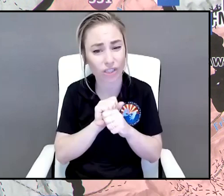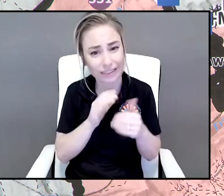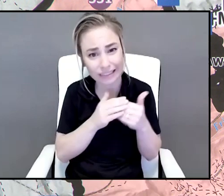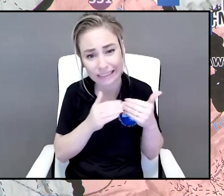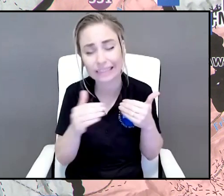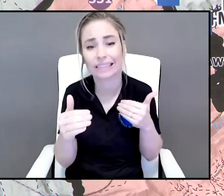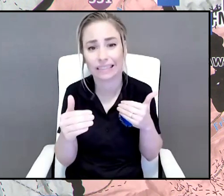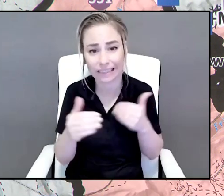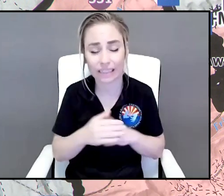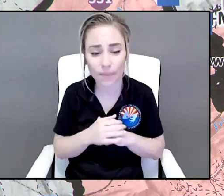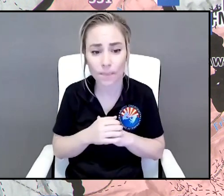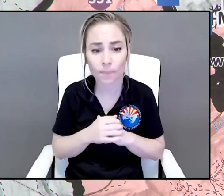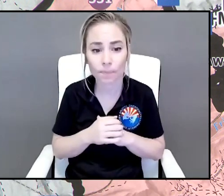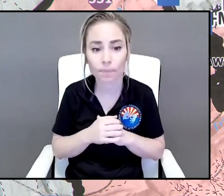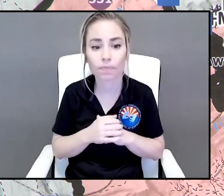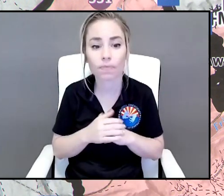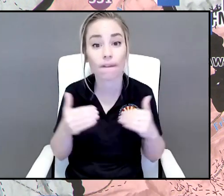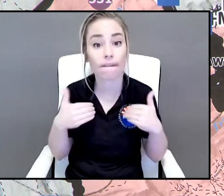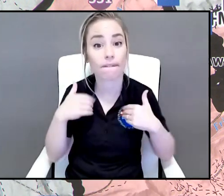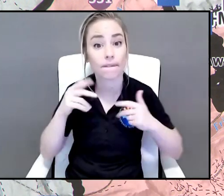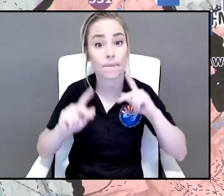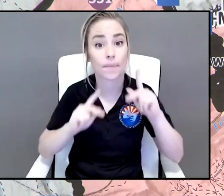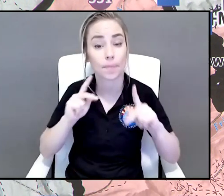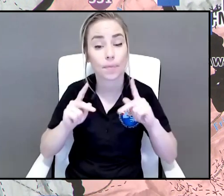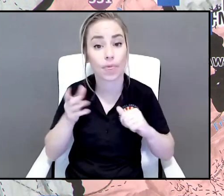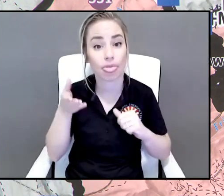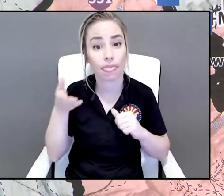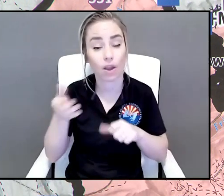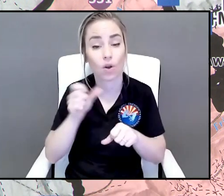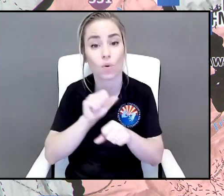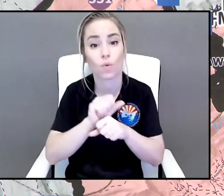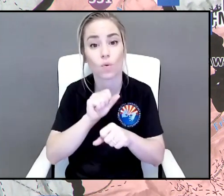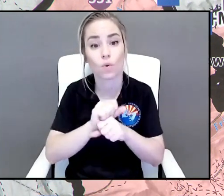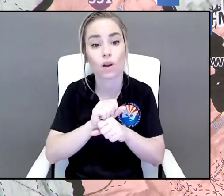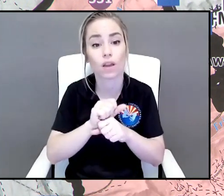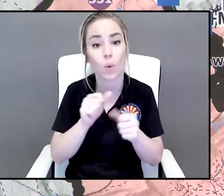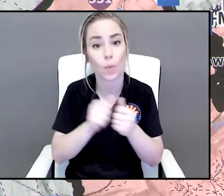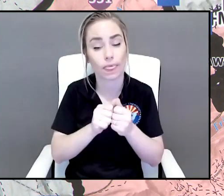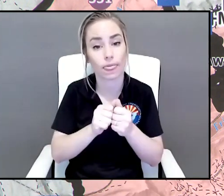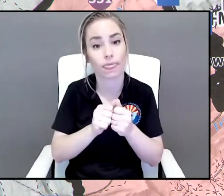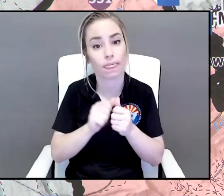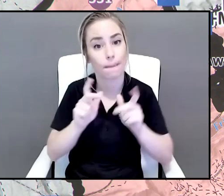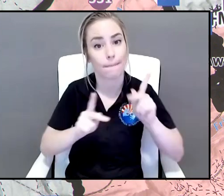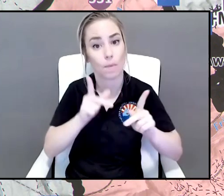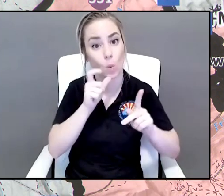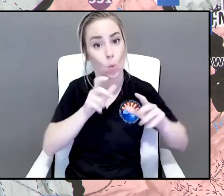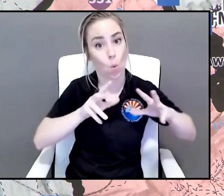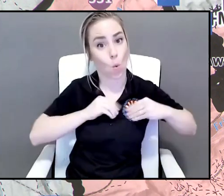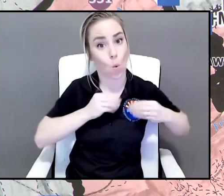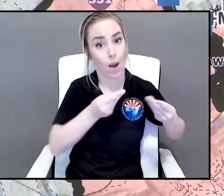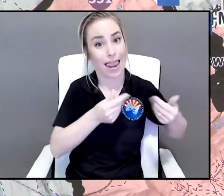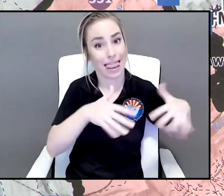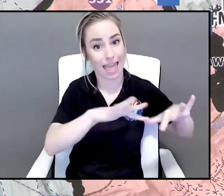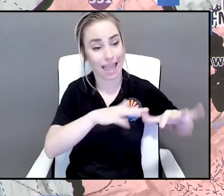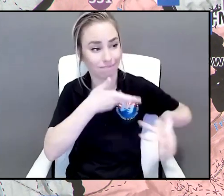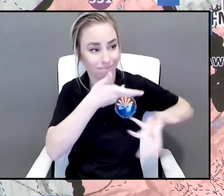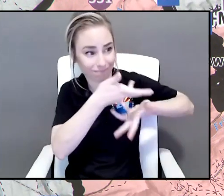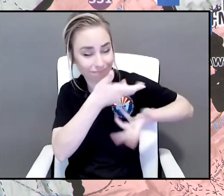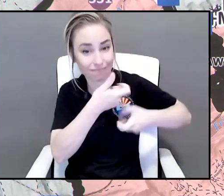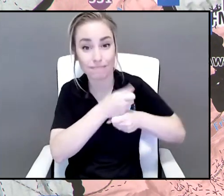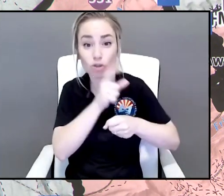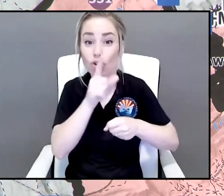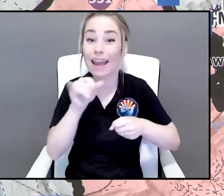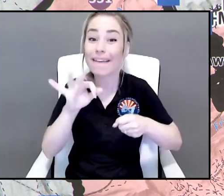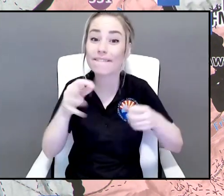got a group of folks in there working with the landowners, trying to make sure that all the fence that was